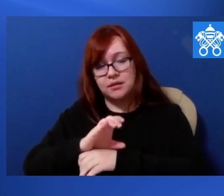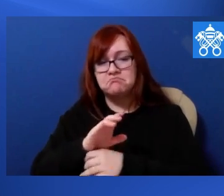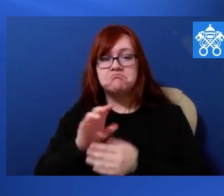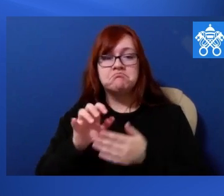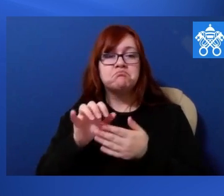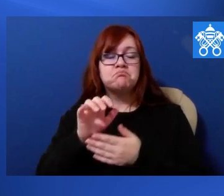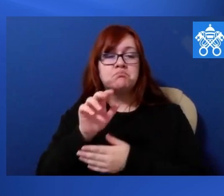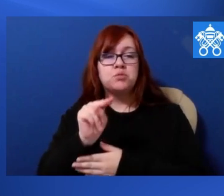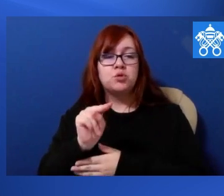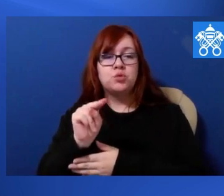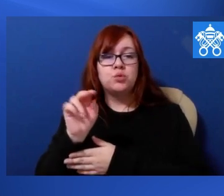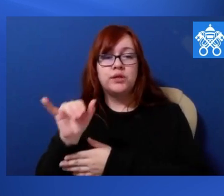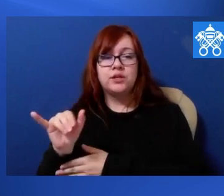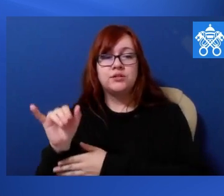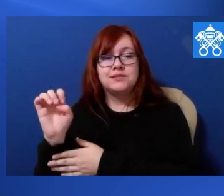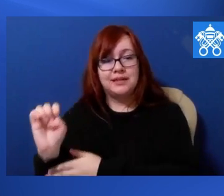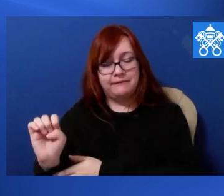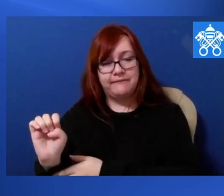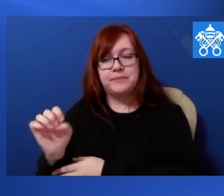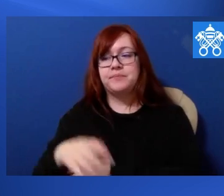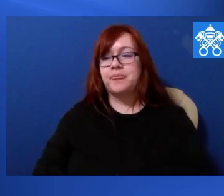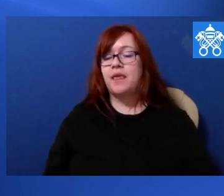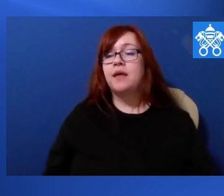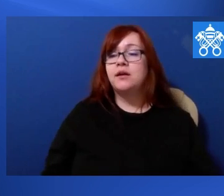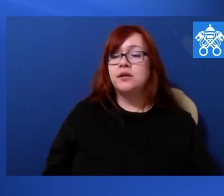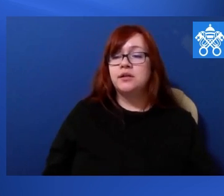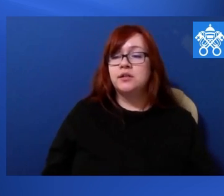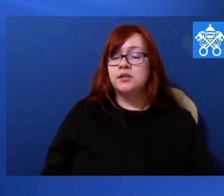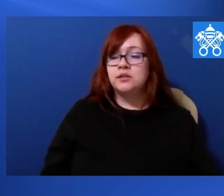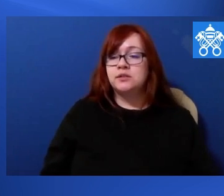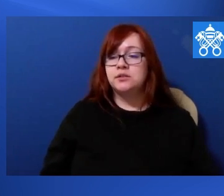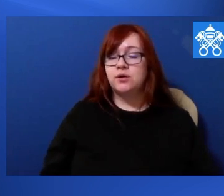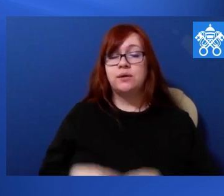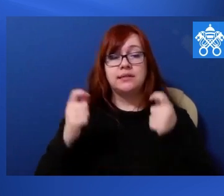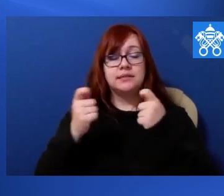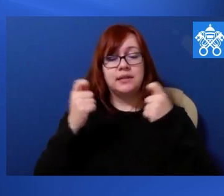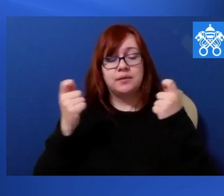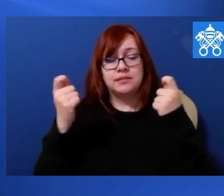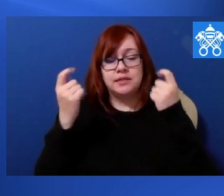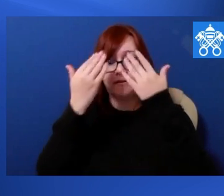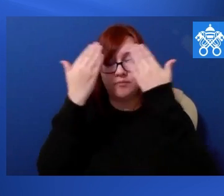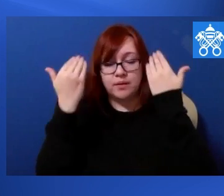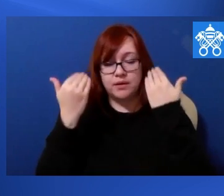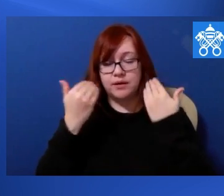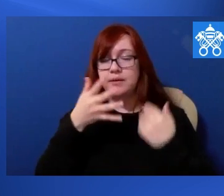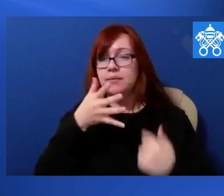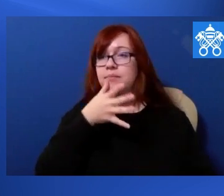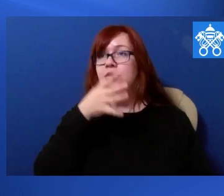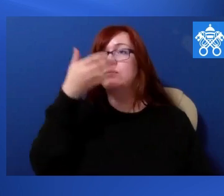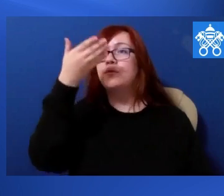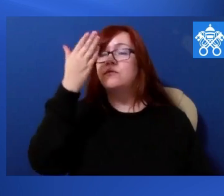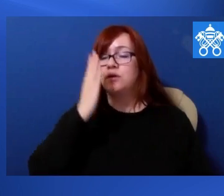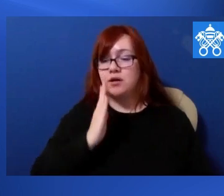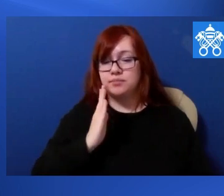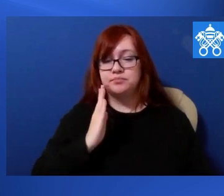Year's Eve, the vigil of the Solemnity of Mary, the Mother of God.